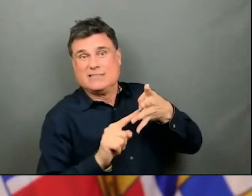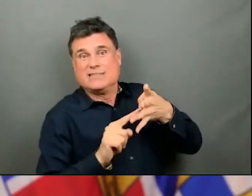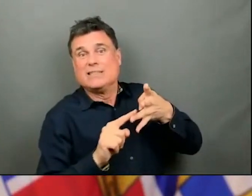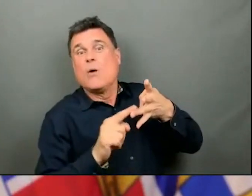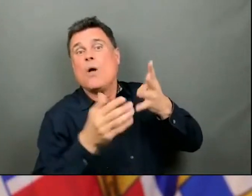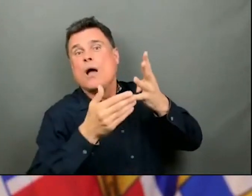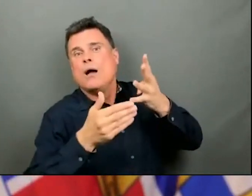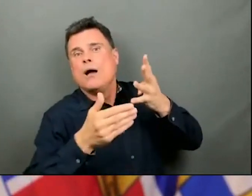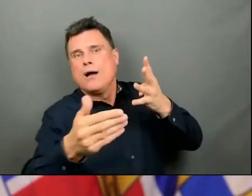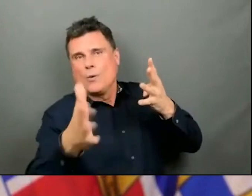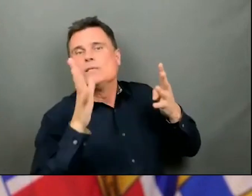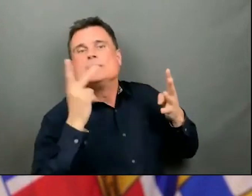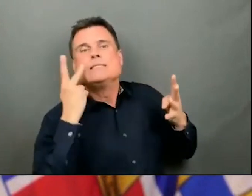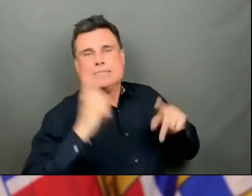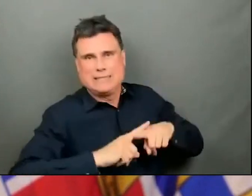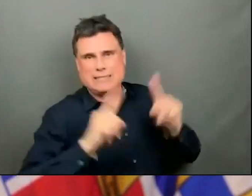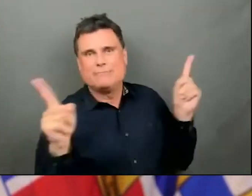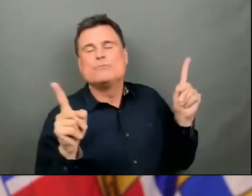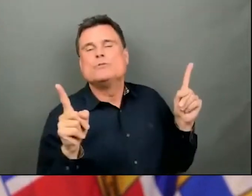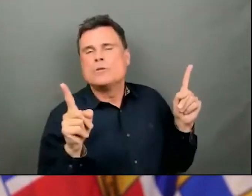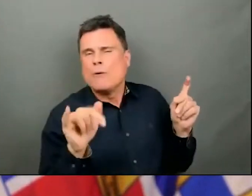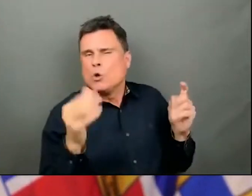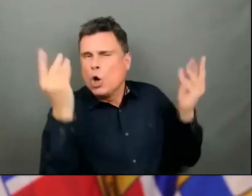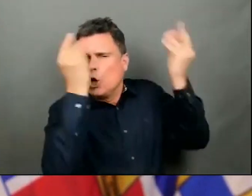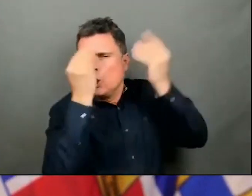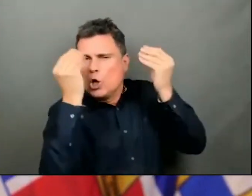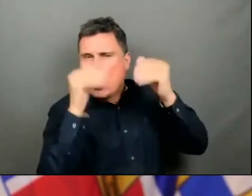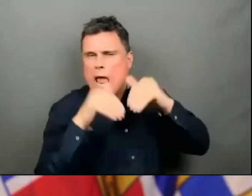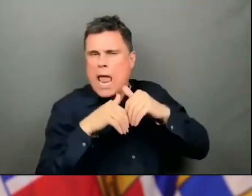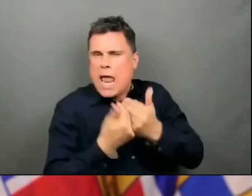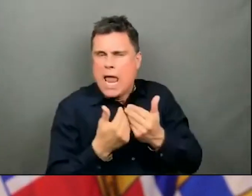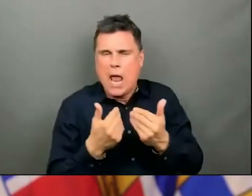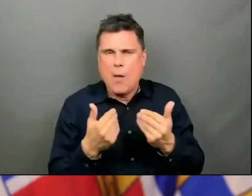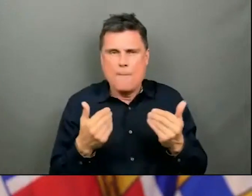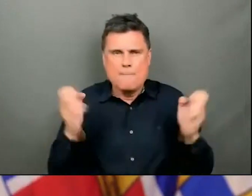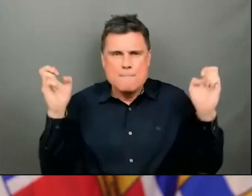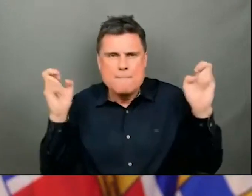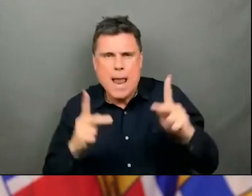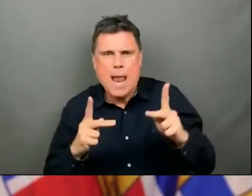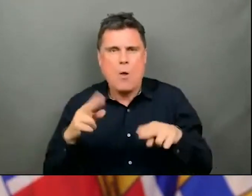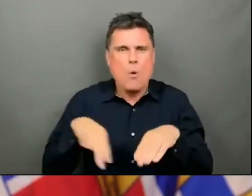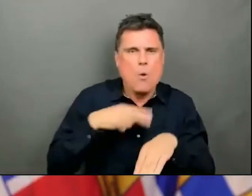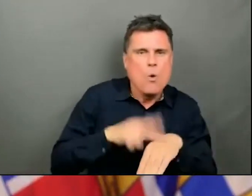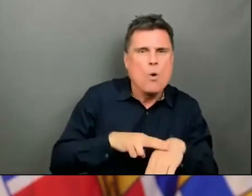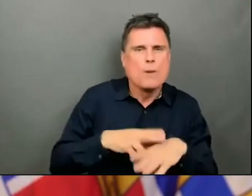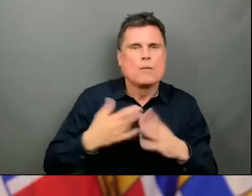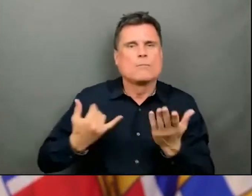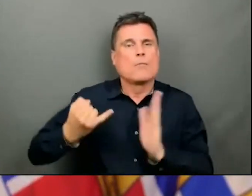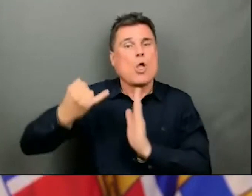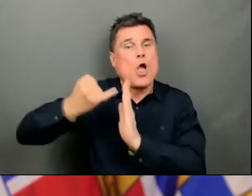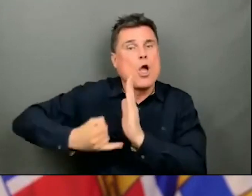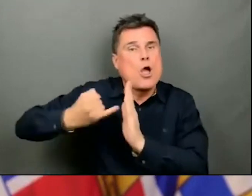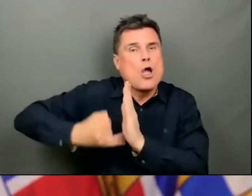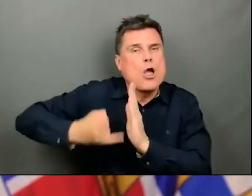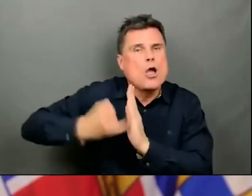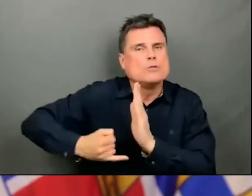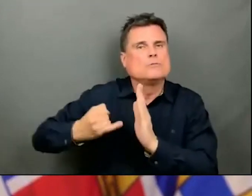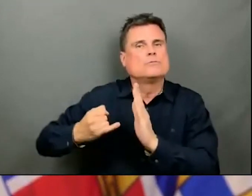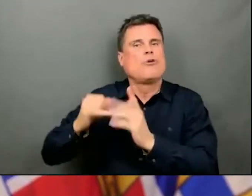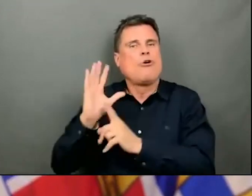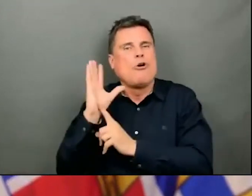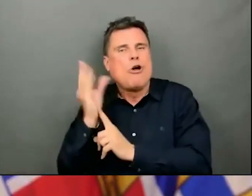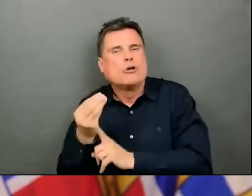get our arts and culture and sports and other things going again, because we have enough protection that we're